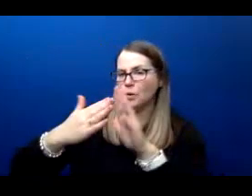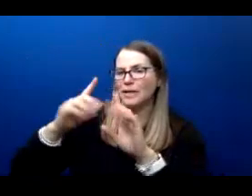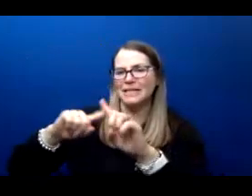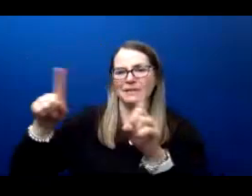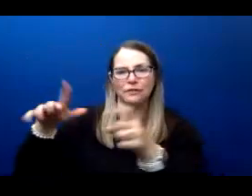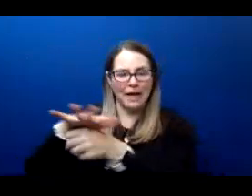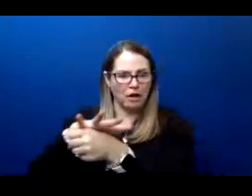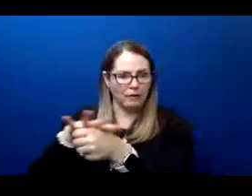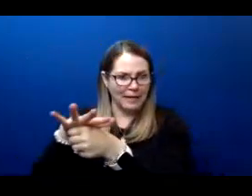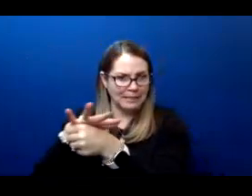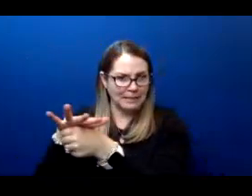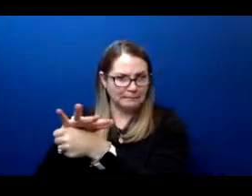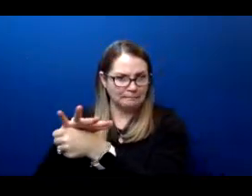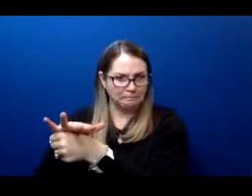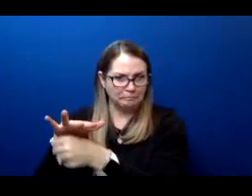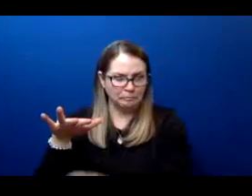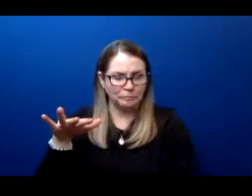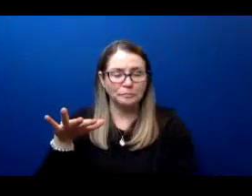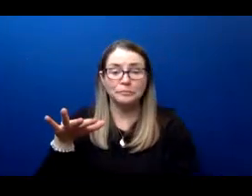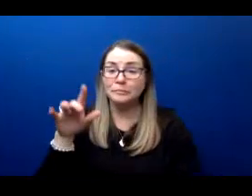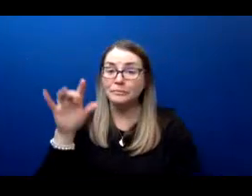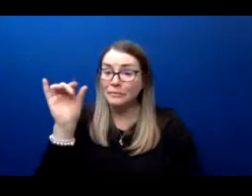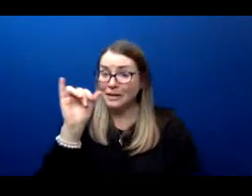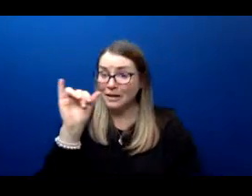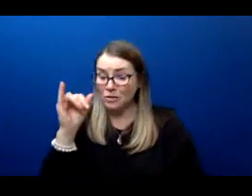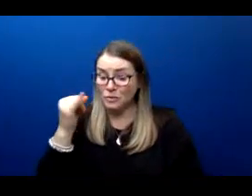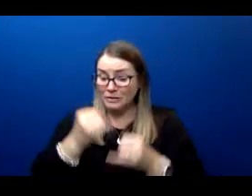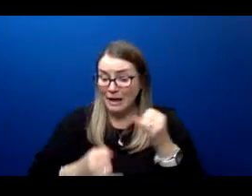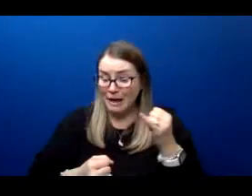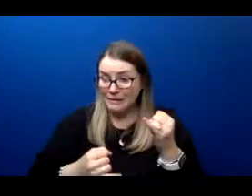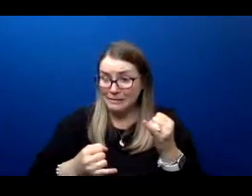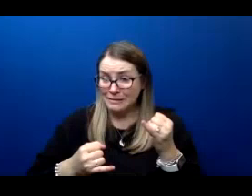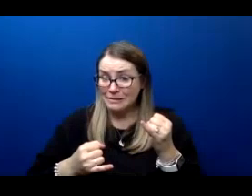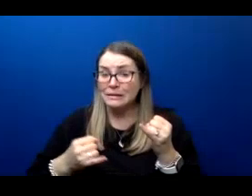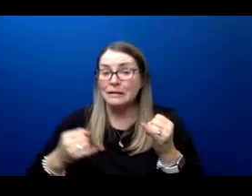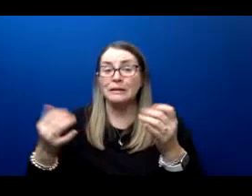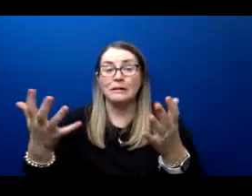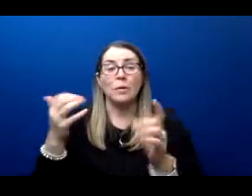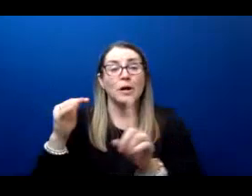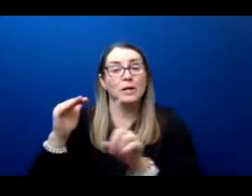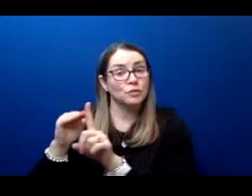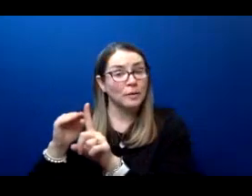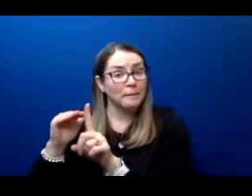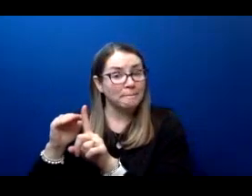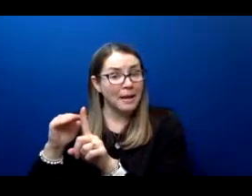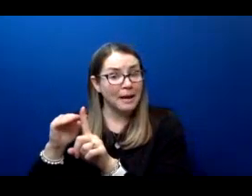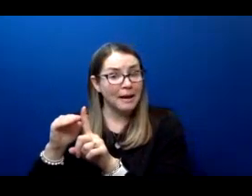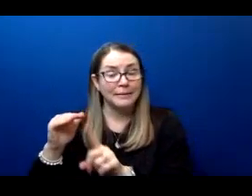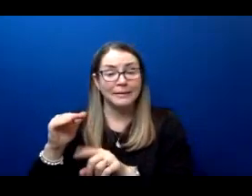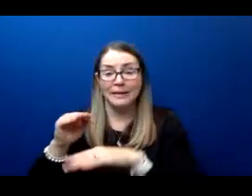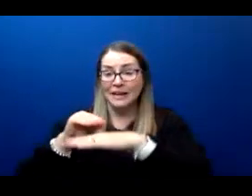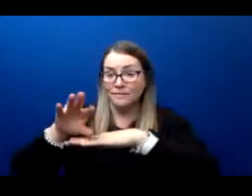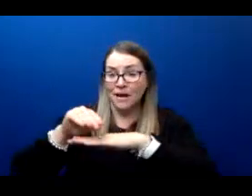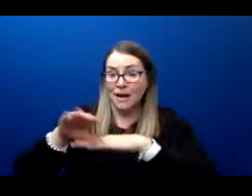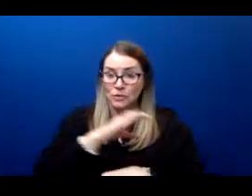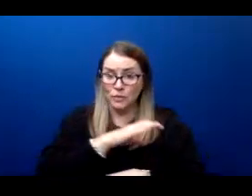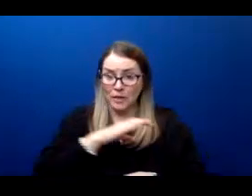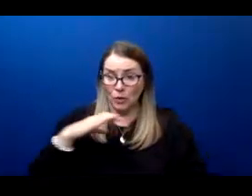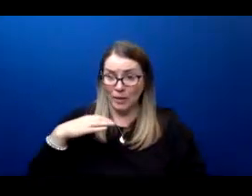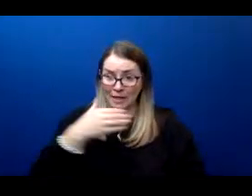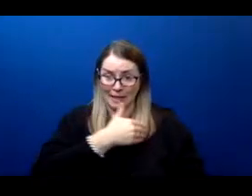areas. And then finally, with that said, I'd also like to remind our advisory committee members that our